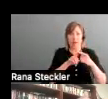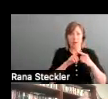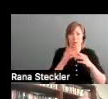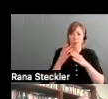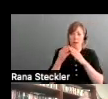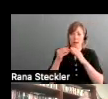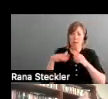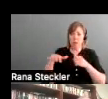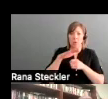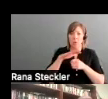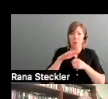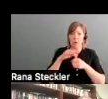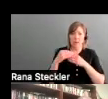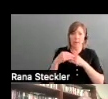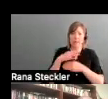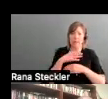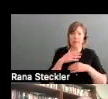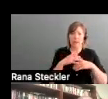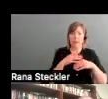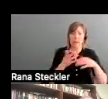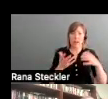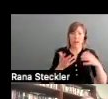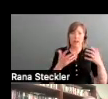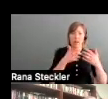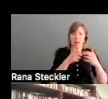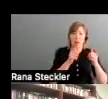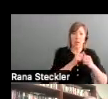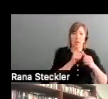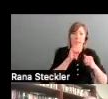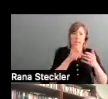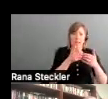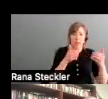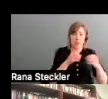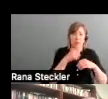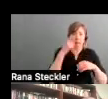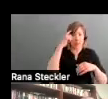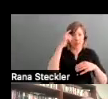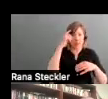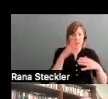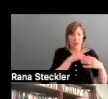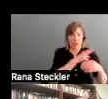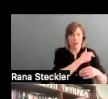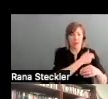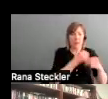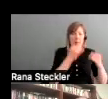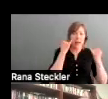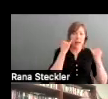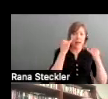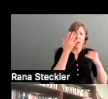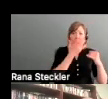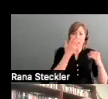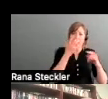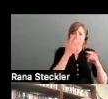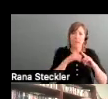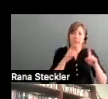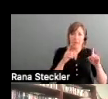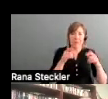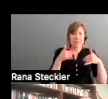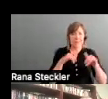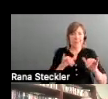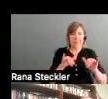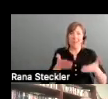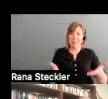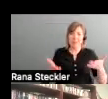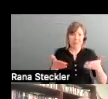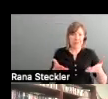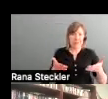stimuli, along with the desegregation of mental hospitals, these ideas about racial difference still persist. And